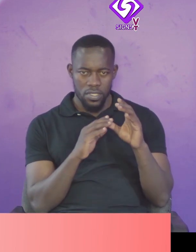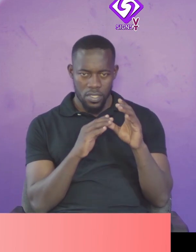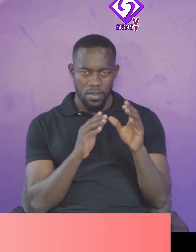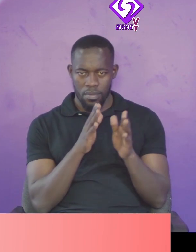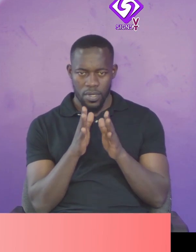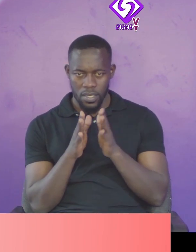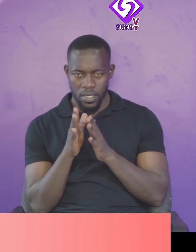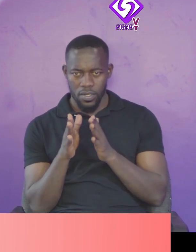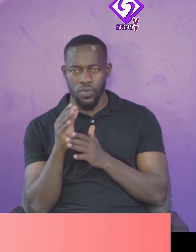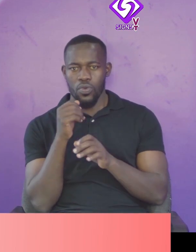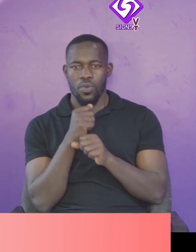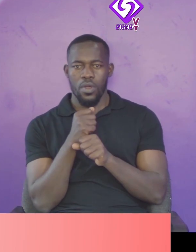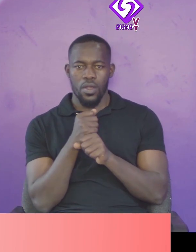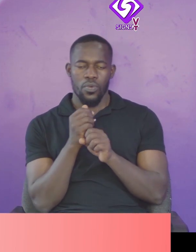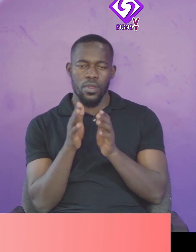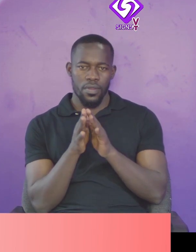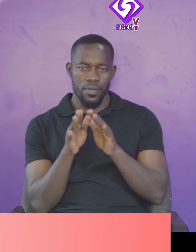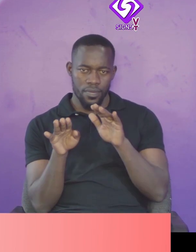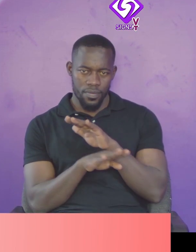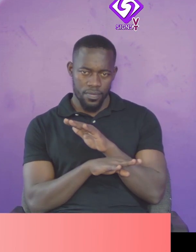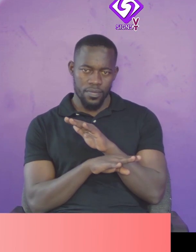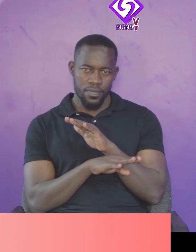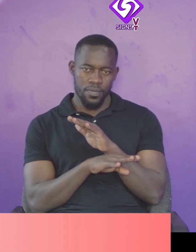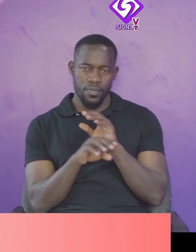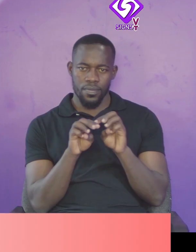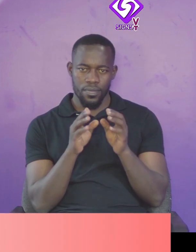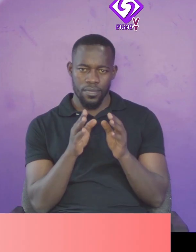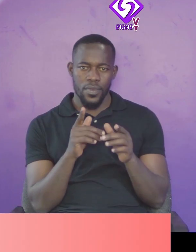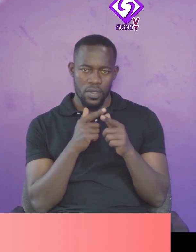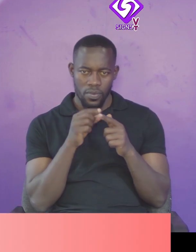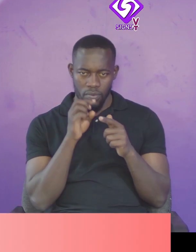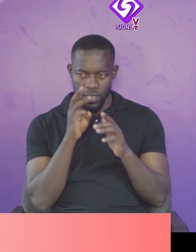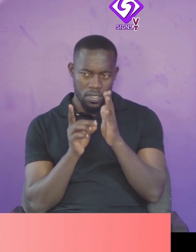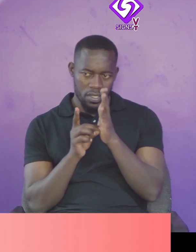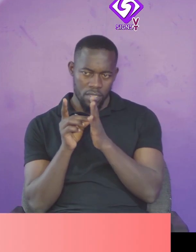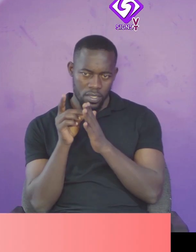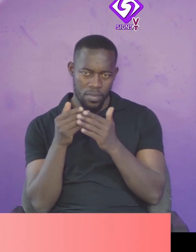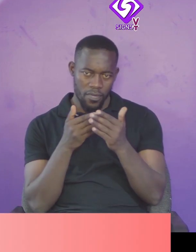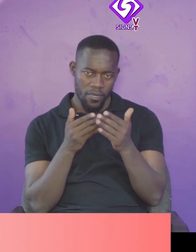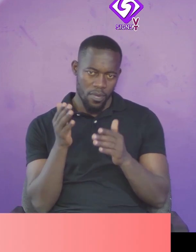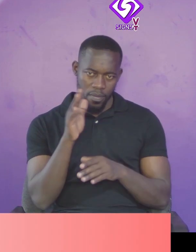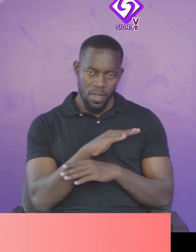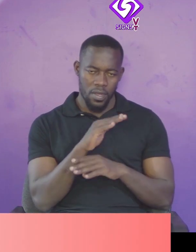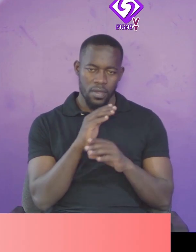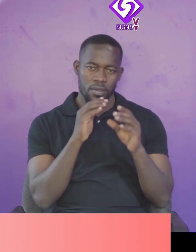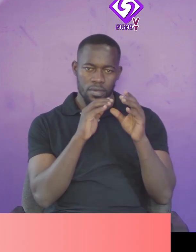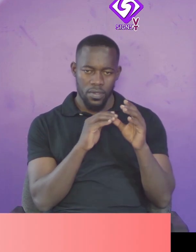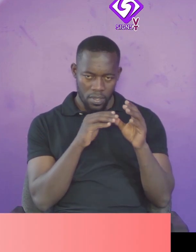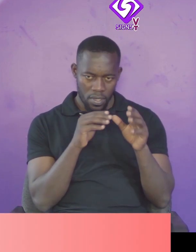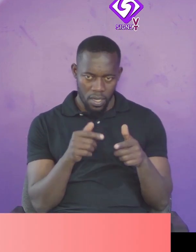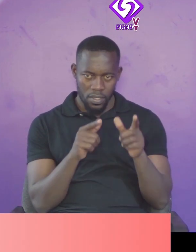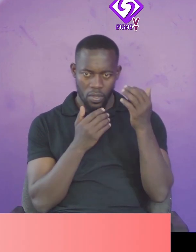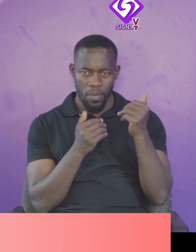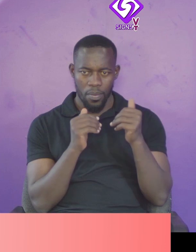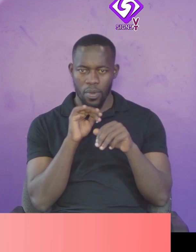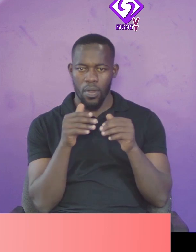Strasbourg of France. And after there, he will develop there before coming back to Chelsea. So let's hope all goes well